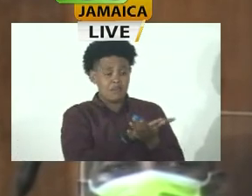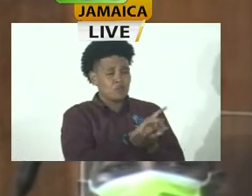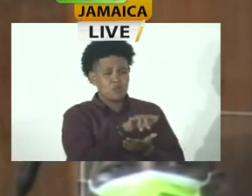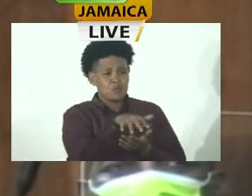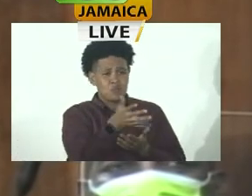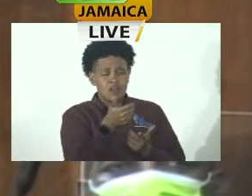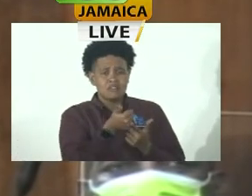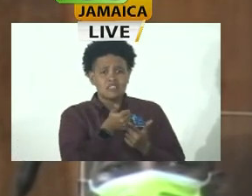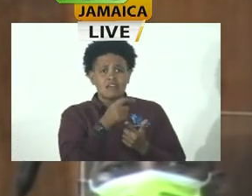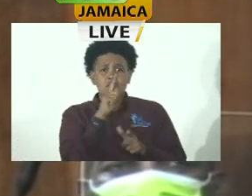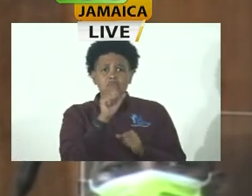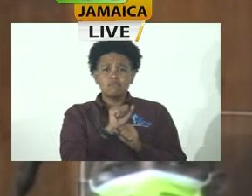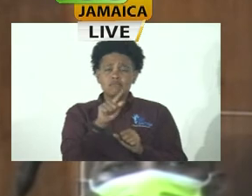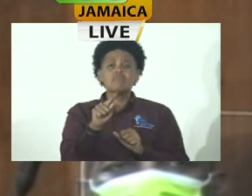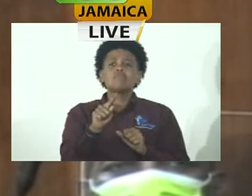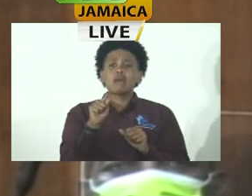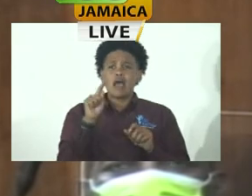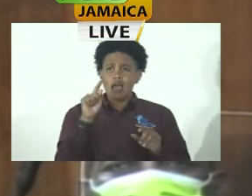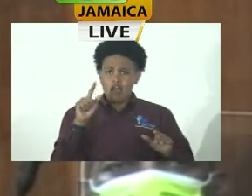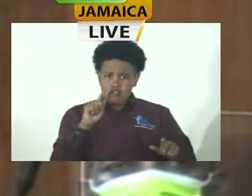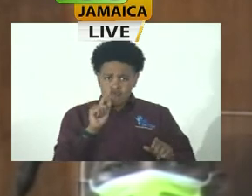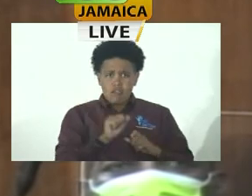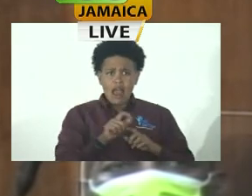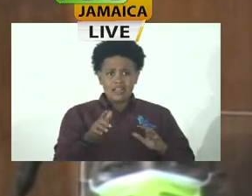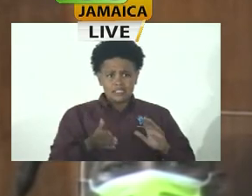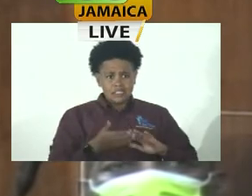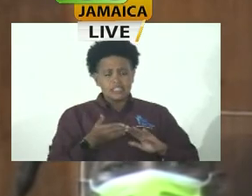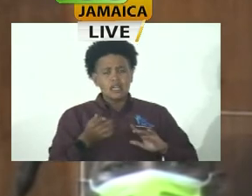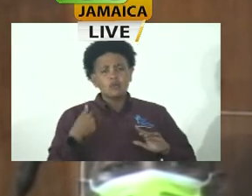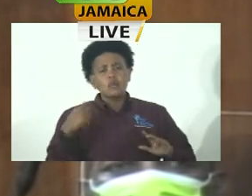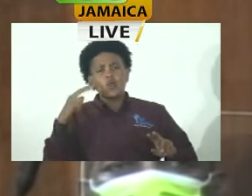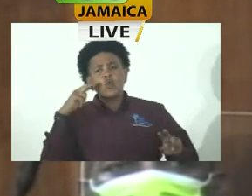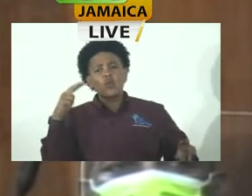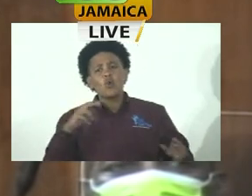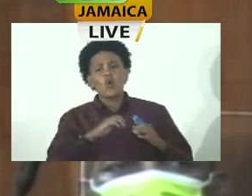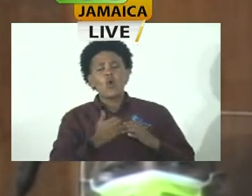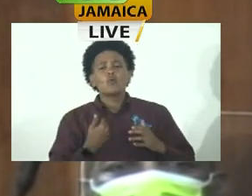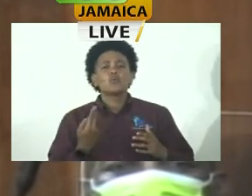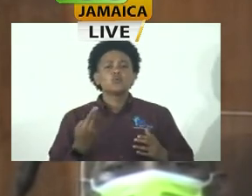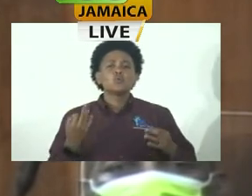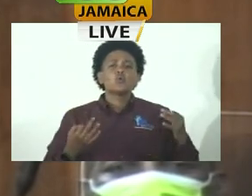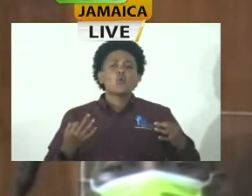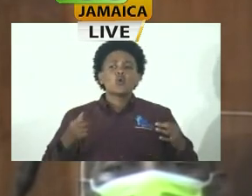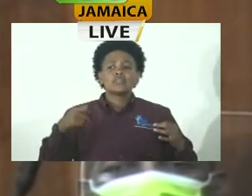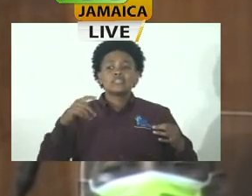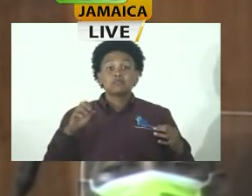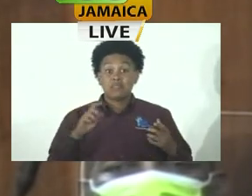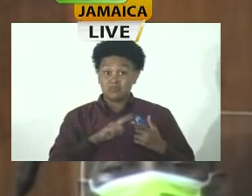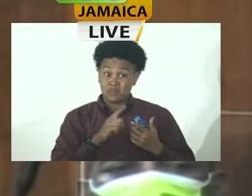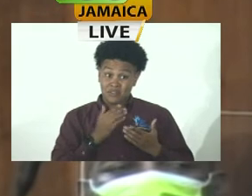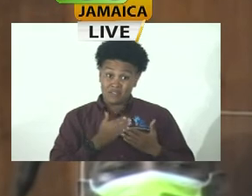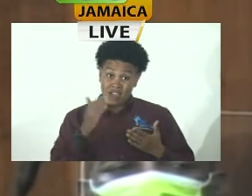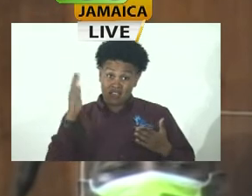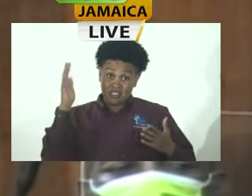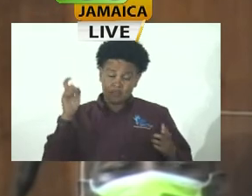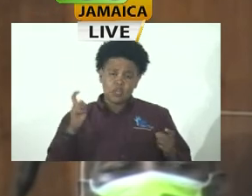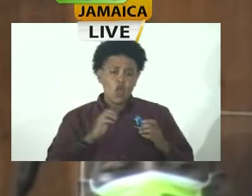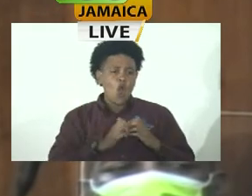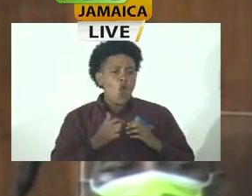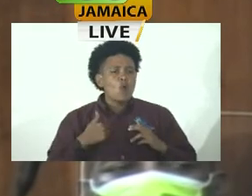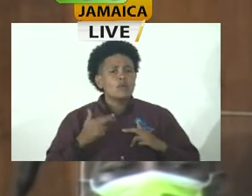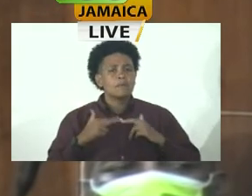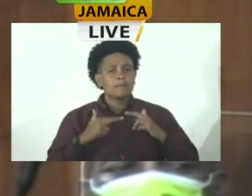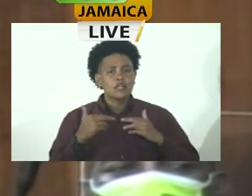actual reality we may need to look how we use court space and in fact mana speaker how we build new